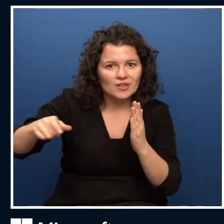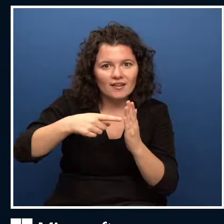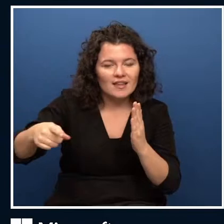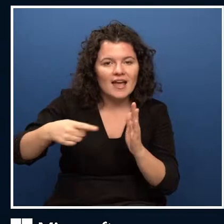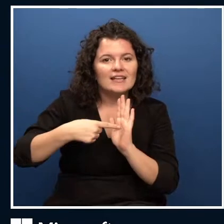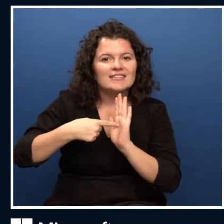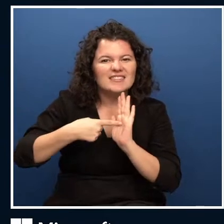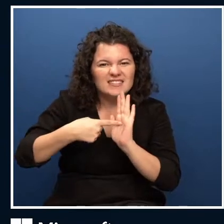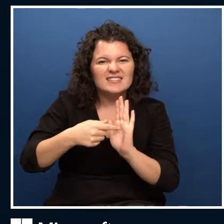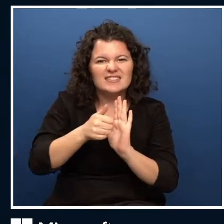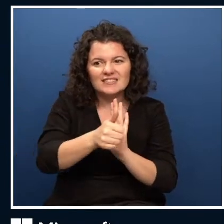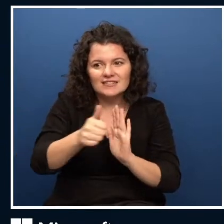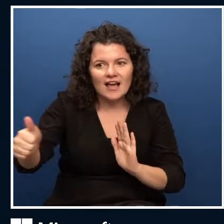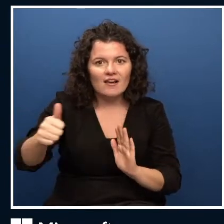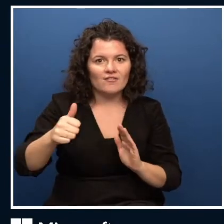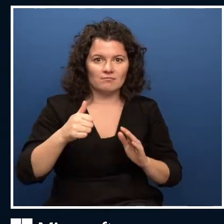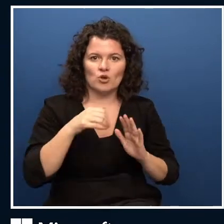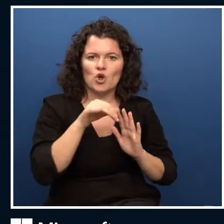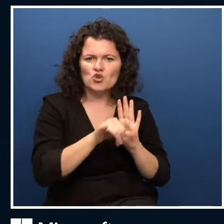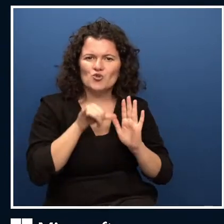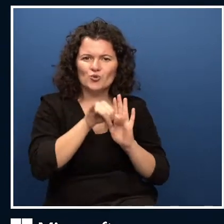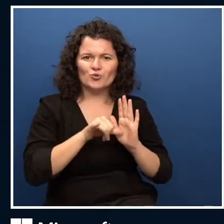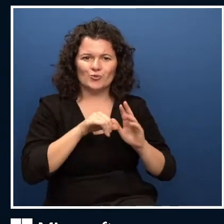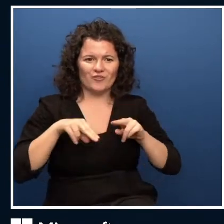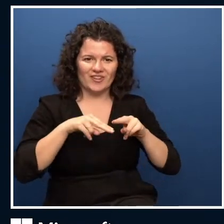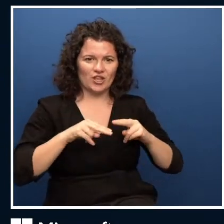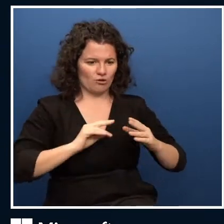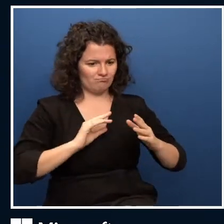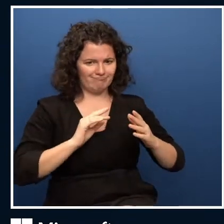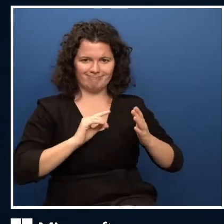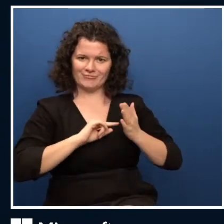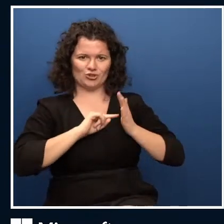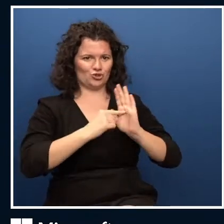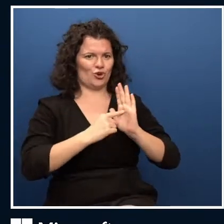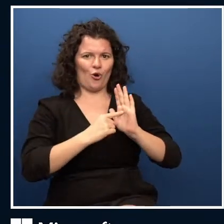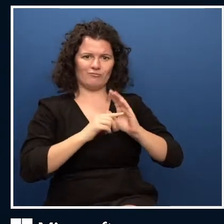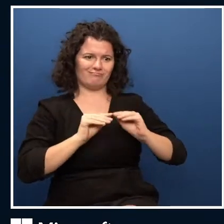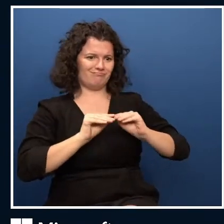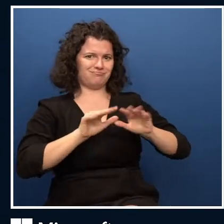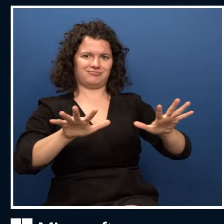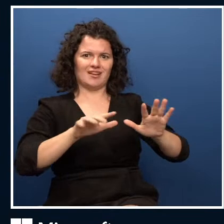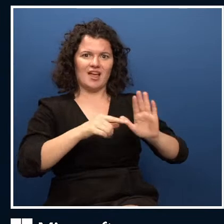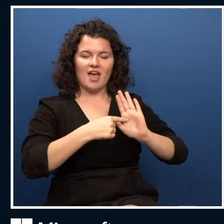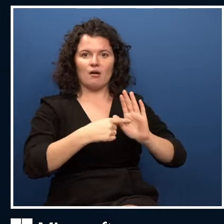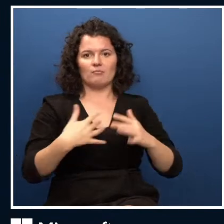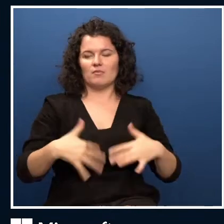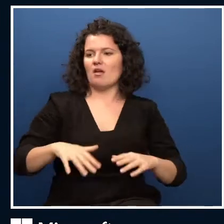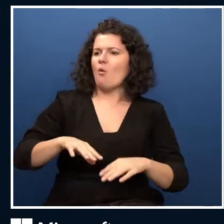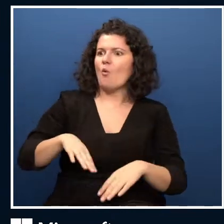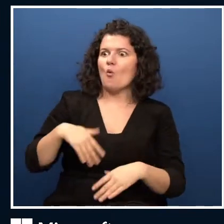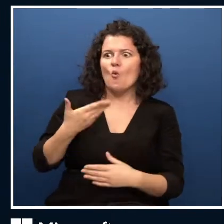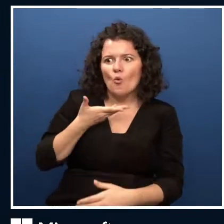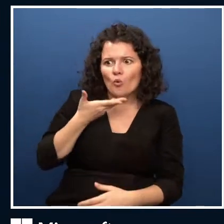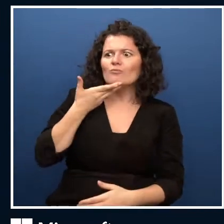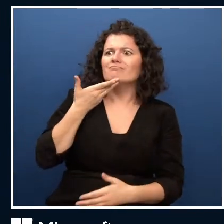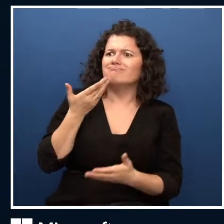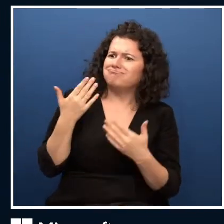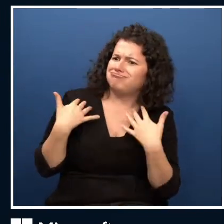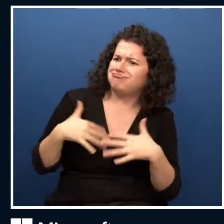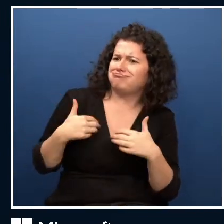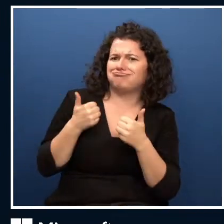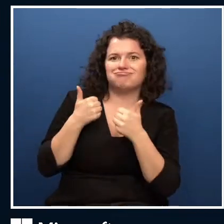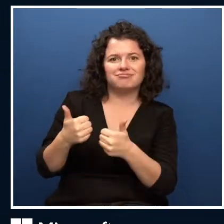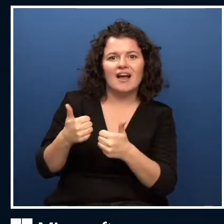that project and what they've worked on it. And again, we've been doing very similar things with both Ananda and with Ajit around capstone projects.